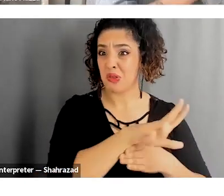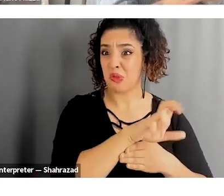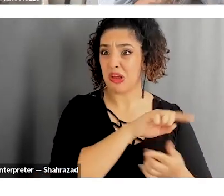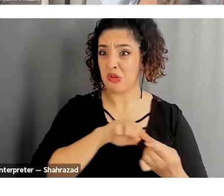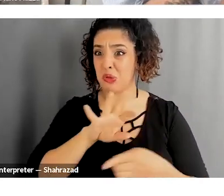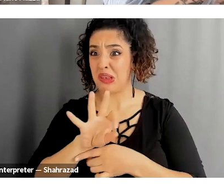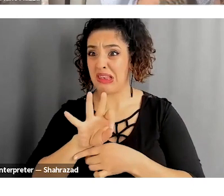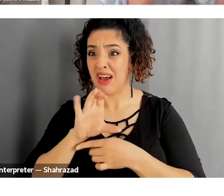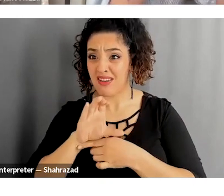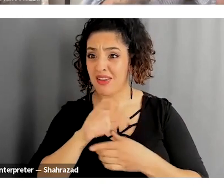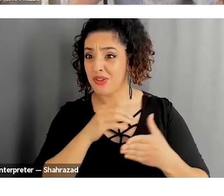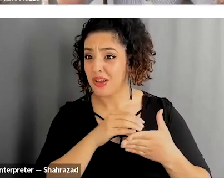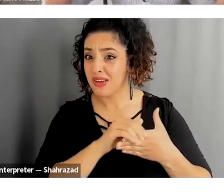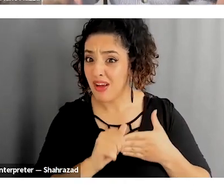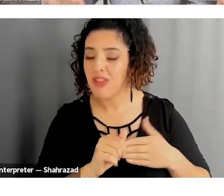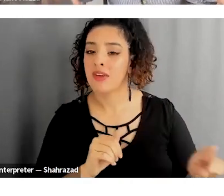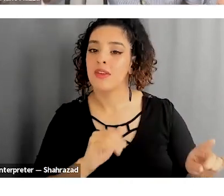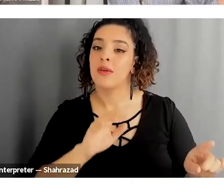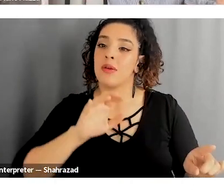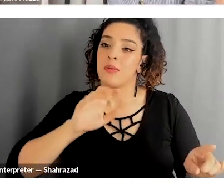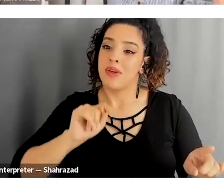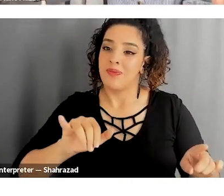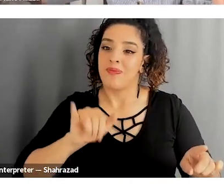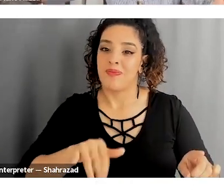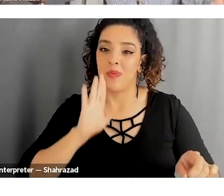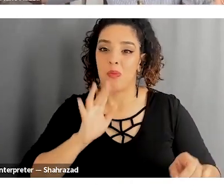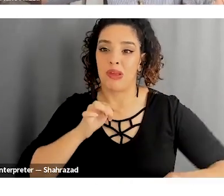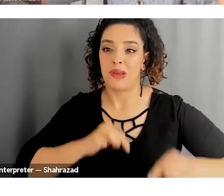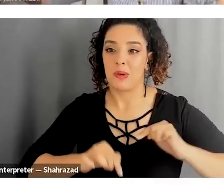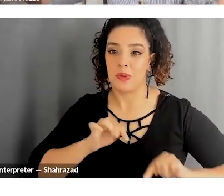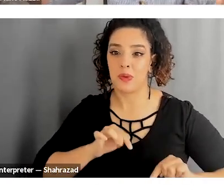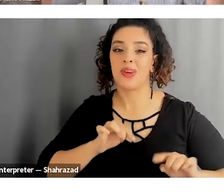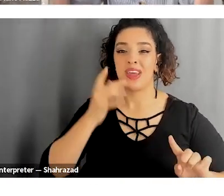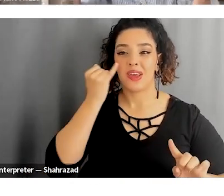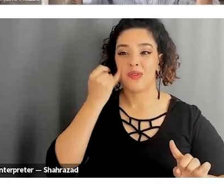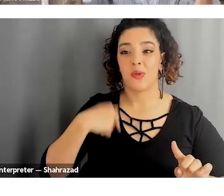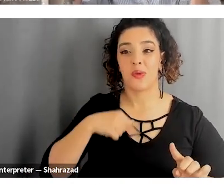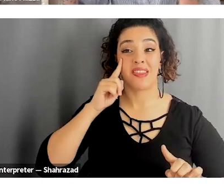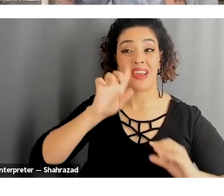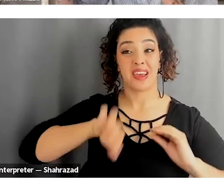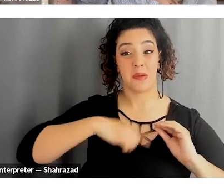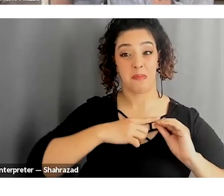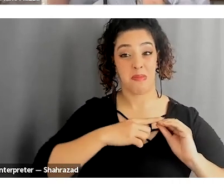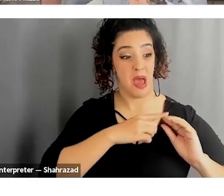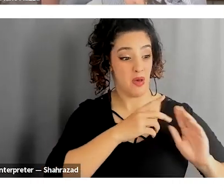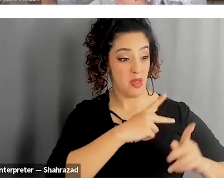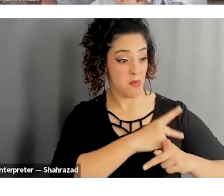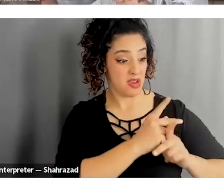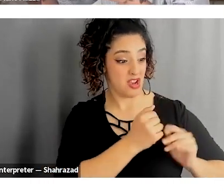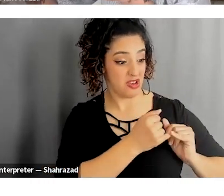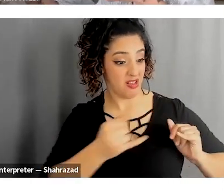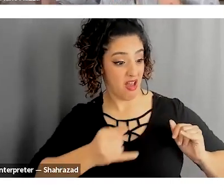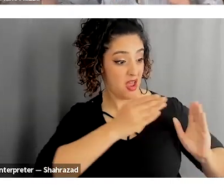is ethically paid along the production line, that's unfortunately like what the garment